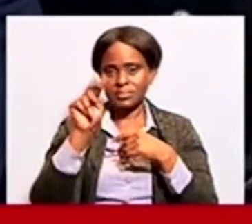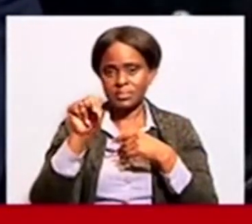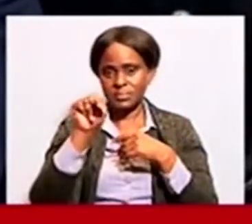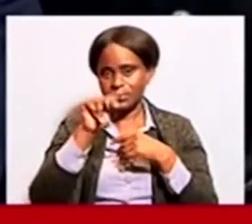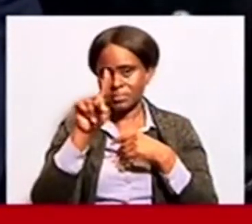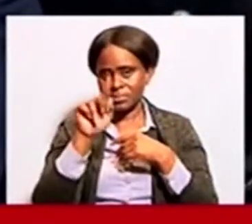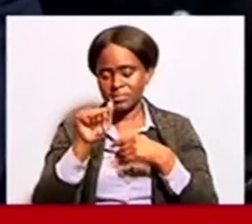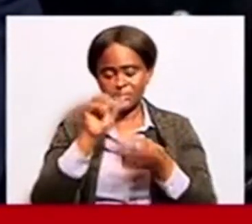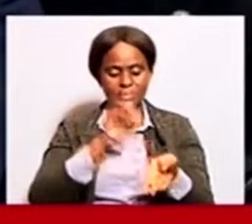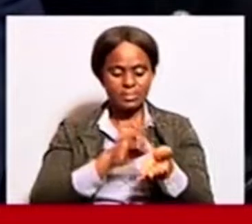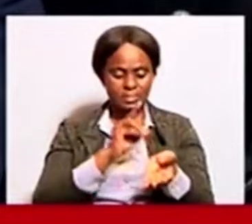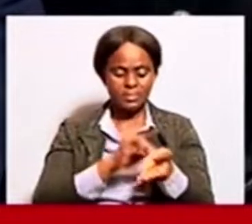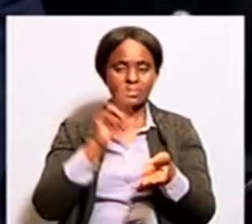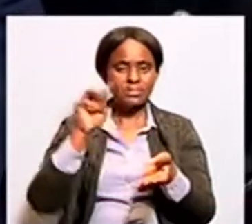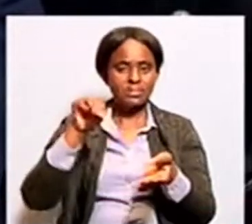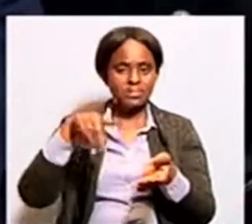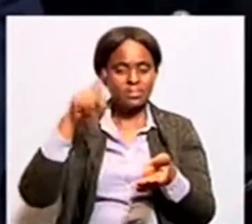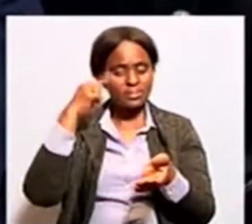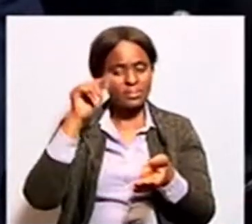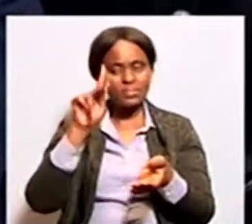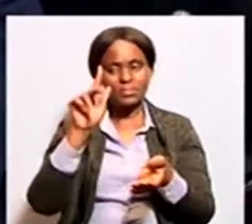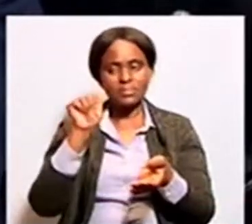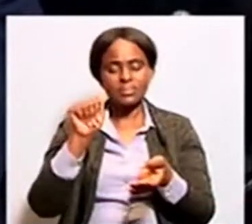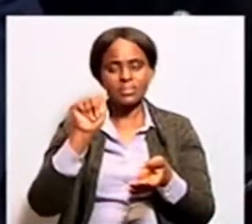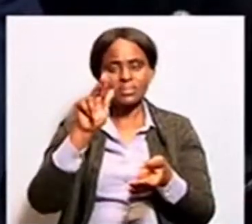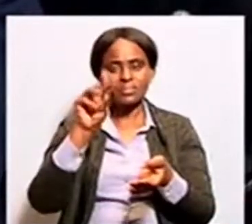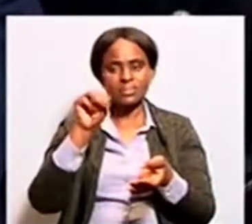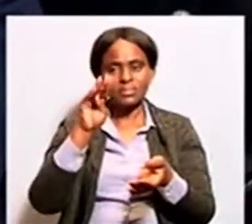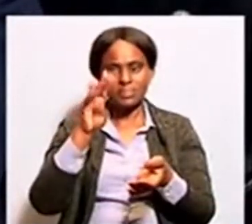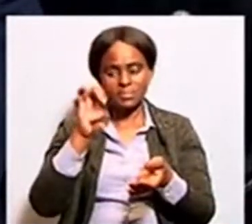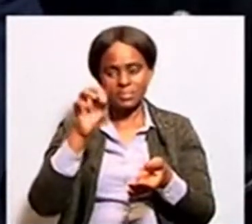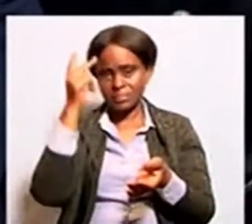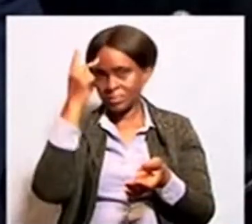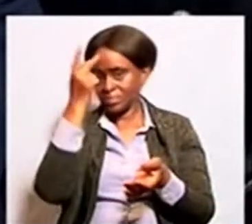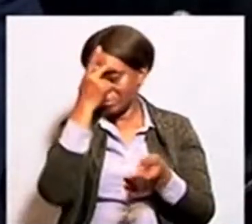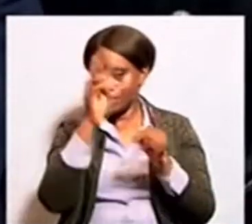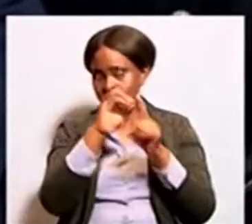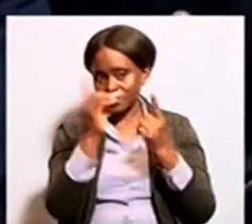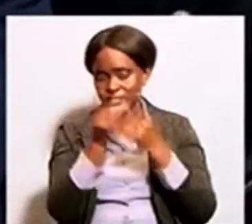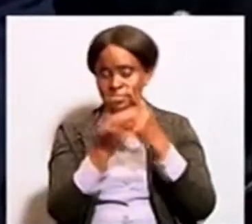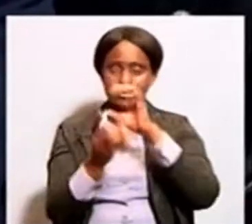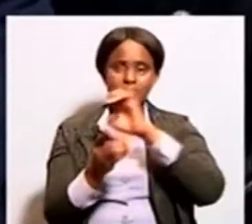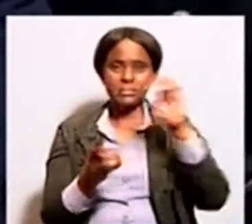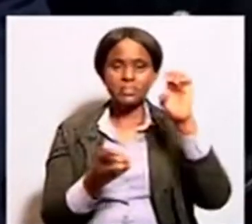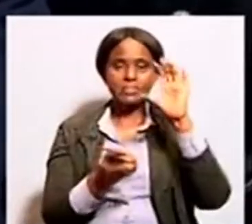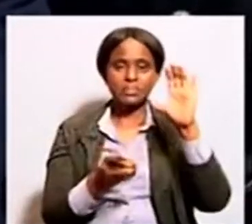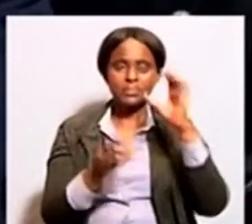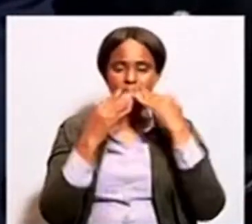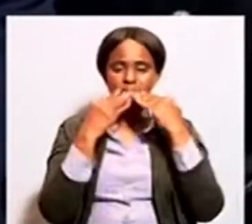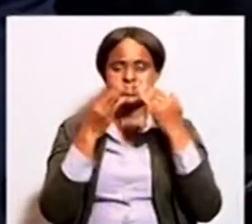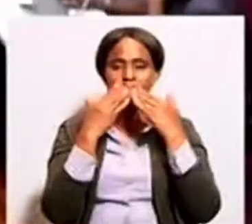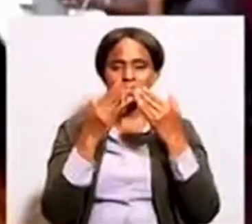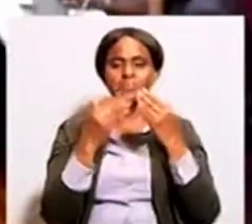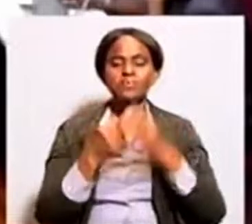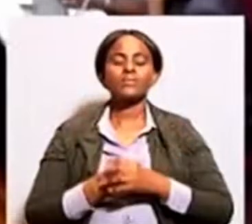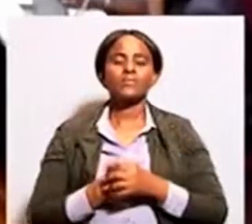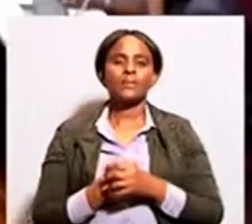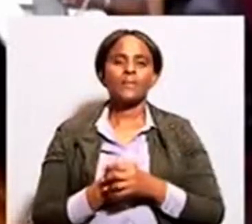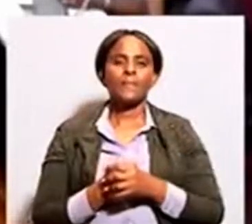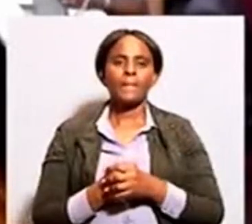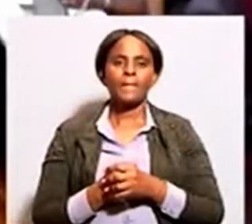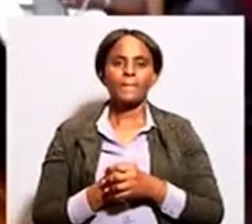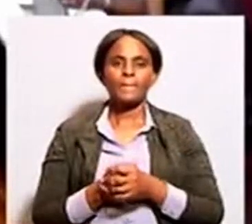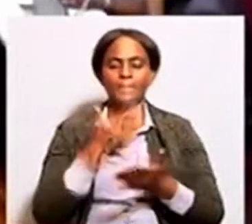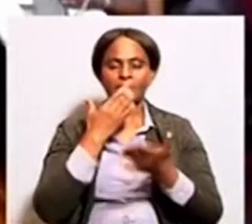Mwanza, Area Member of Parliament for Kaumbwe constituency, Petoke District of the Eastern Province. Thank you.